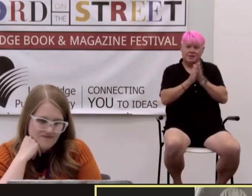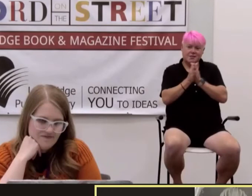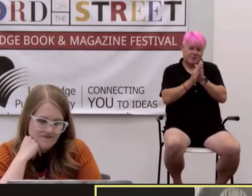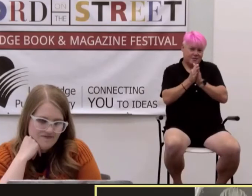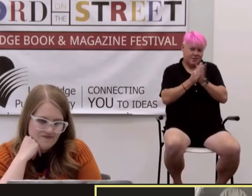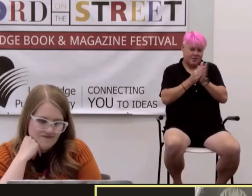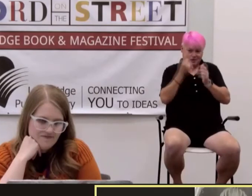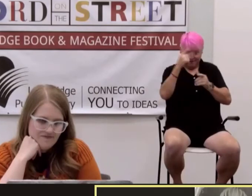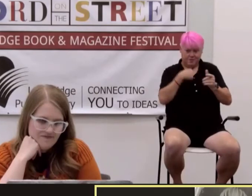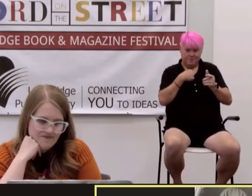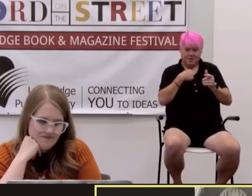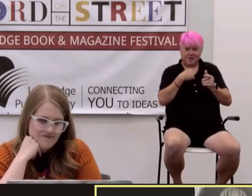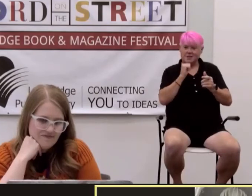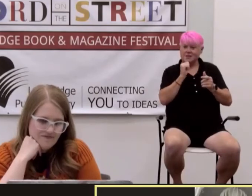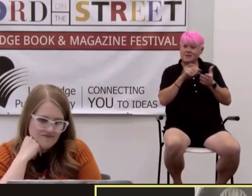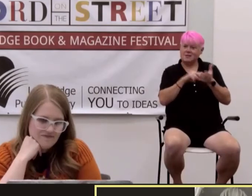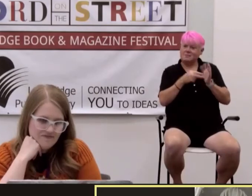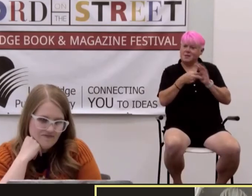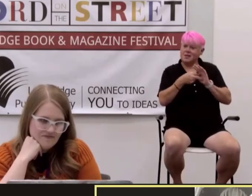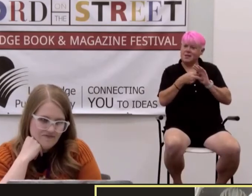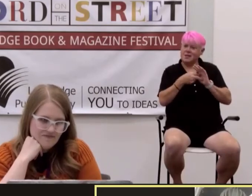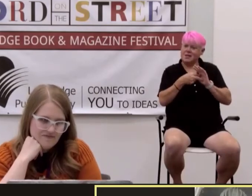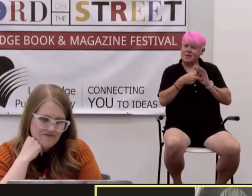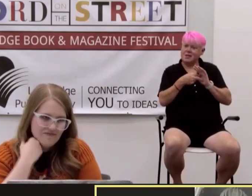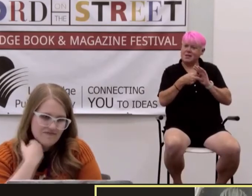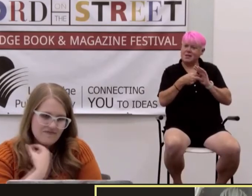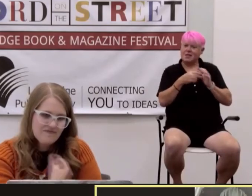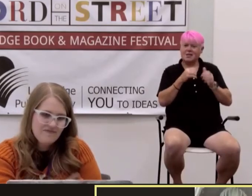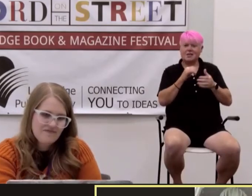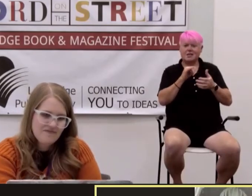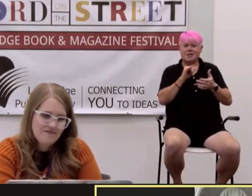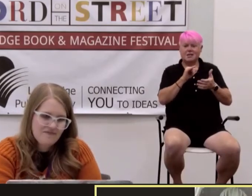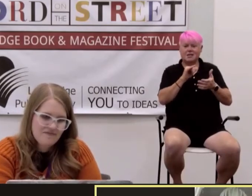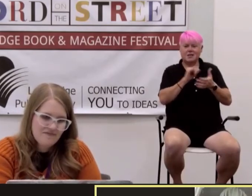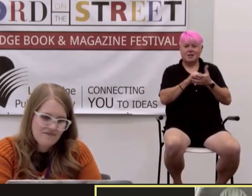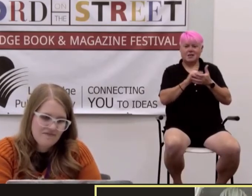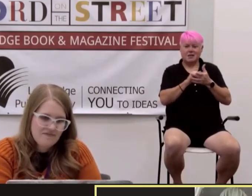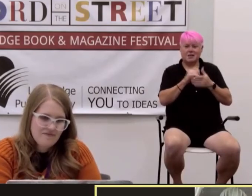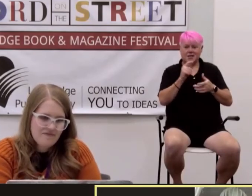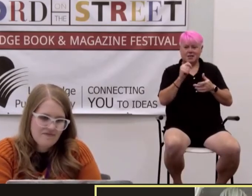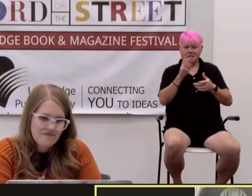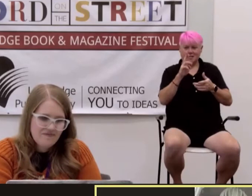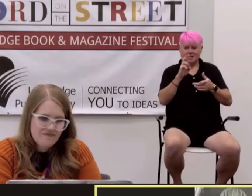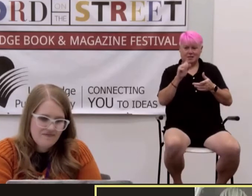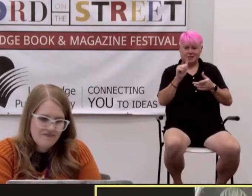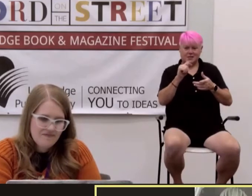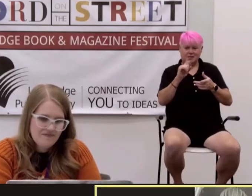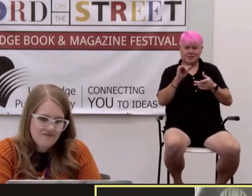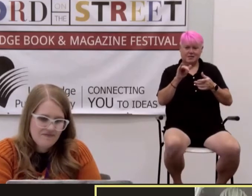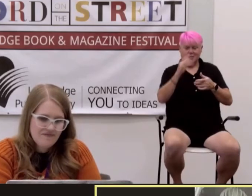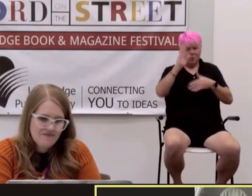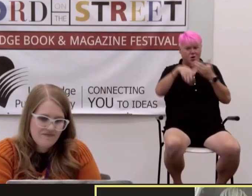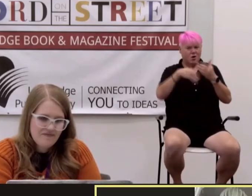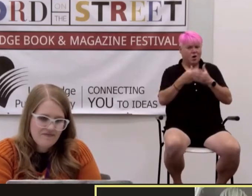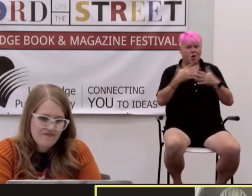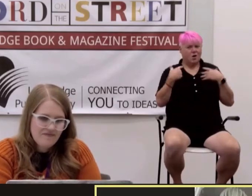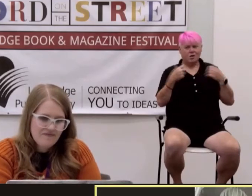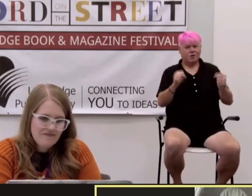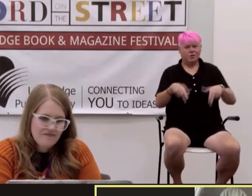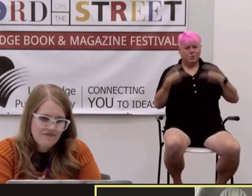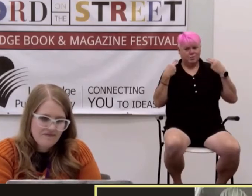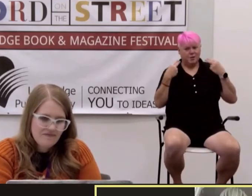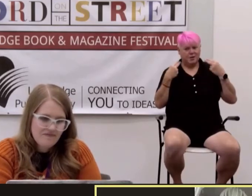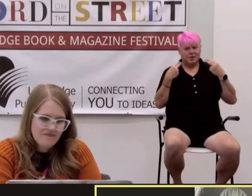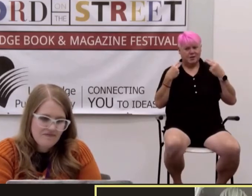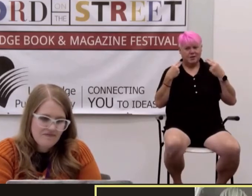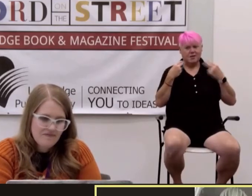6 doesn't mean that the days of Treaty 6, Treaty 7, come on. We're all people. We're all human beings. Indigenous people should all